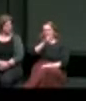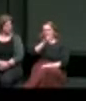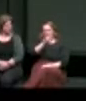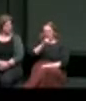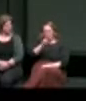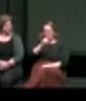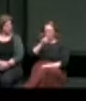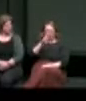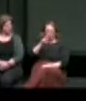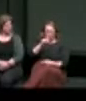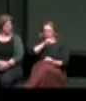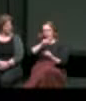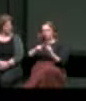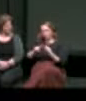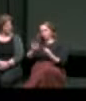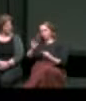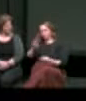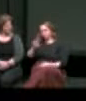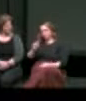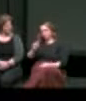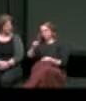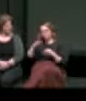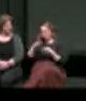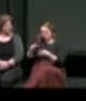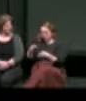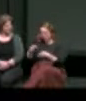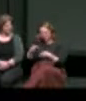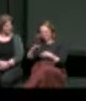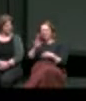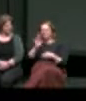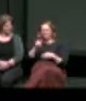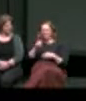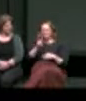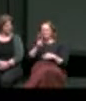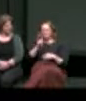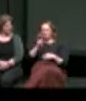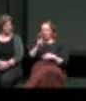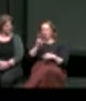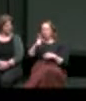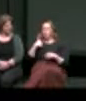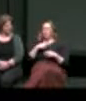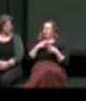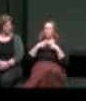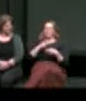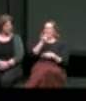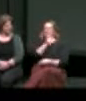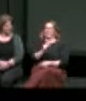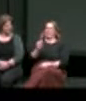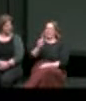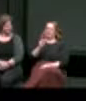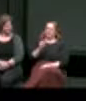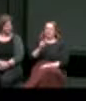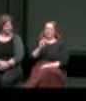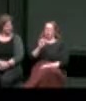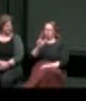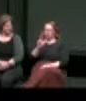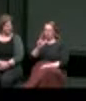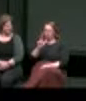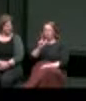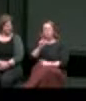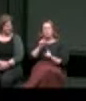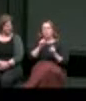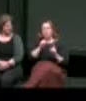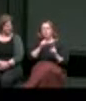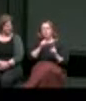that is the tunnel that we oftentimes talk about as the tunnel. And that is